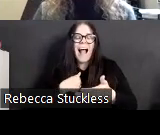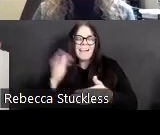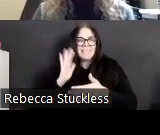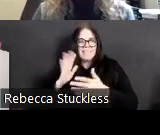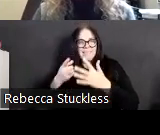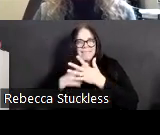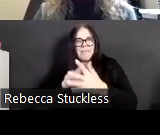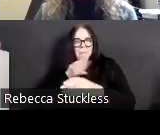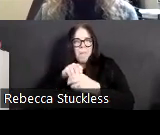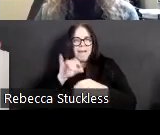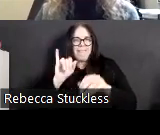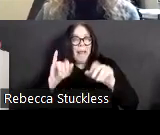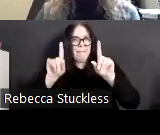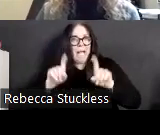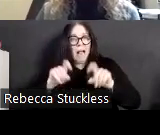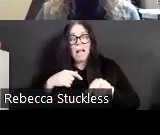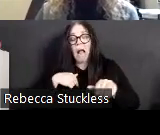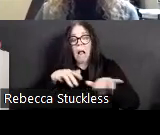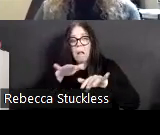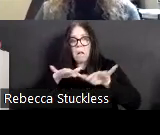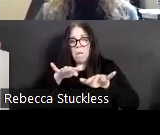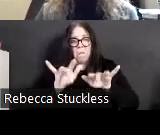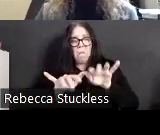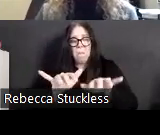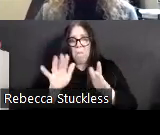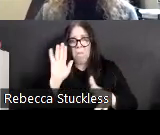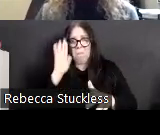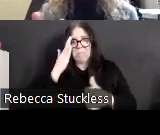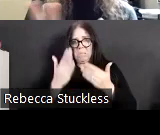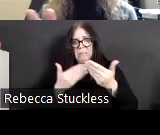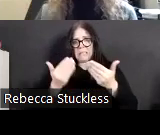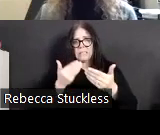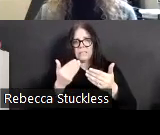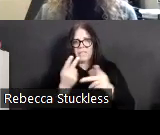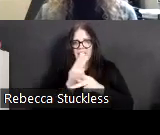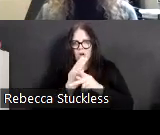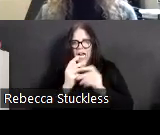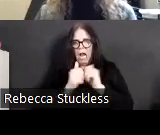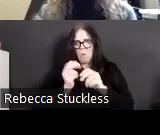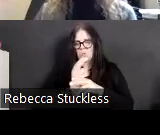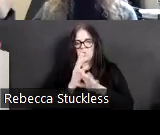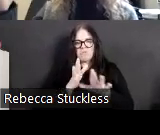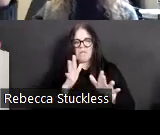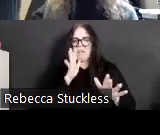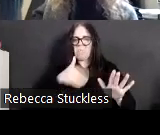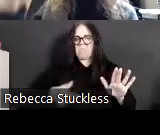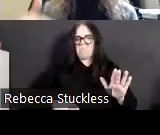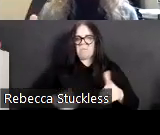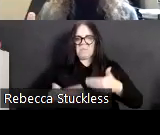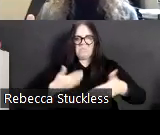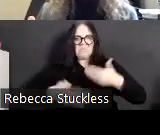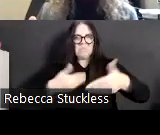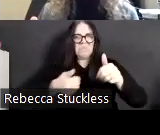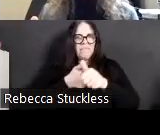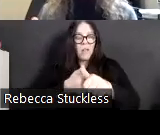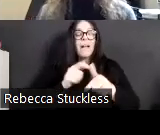And I actually found it quite easy to figure out how to use it. And then once all of the user